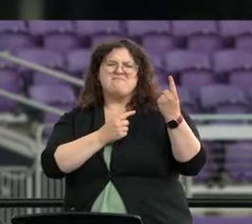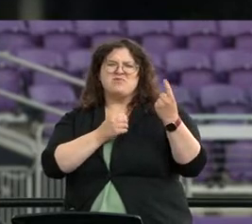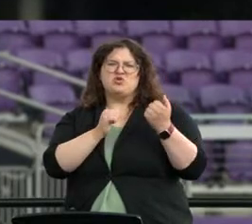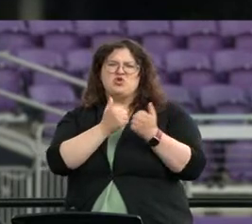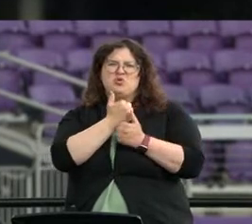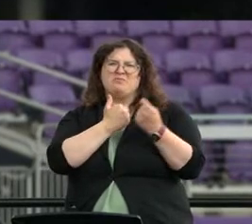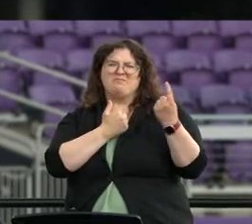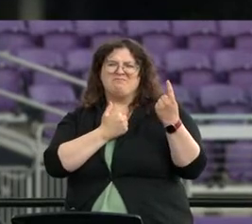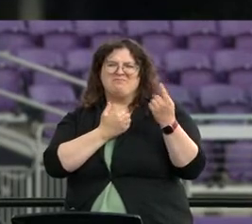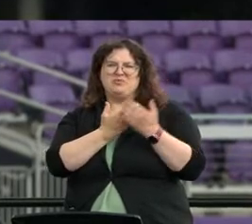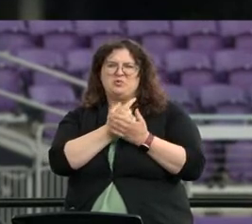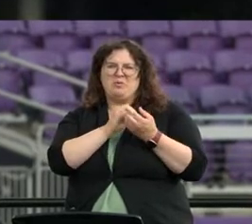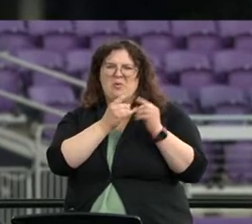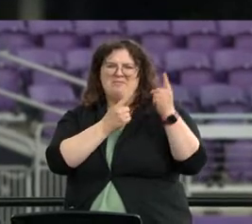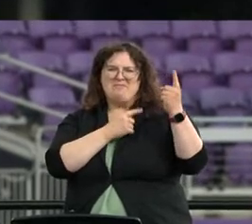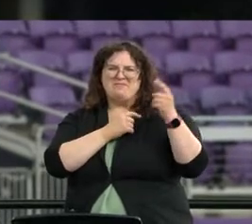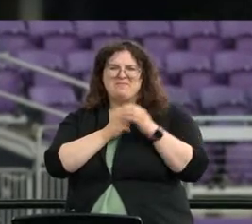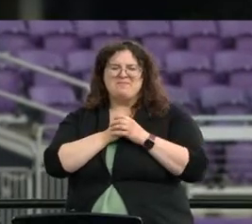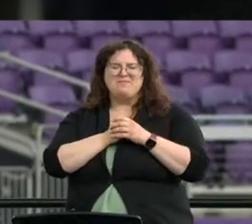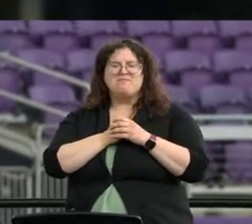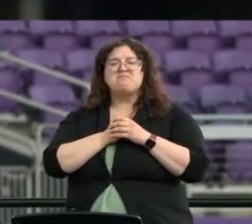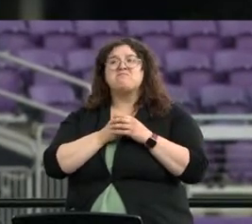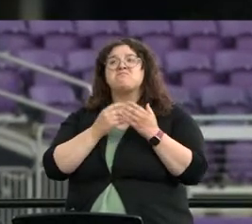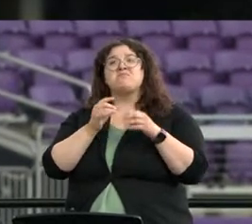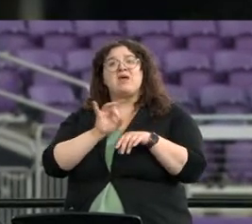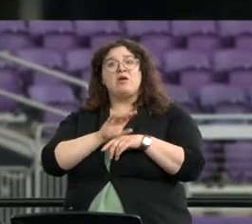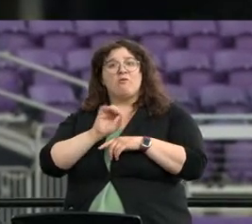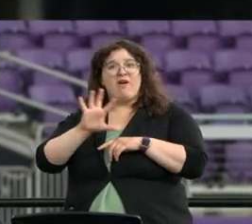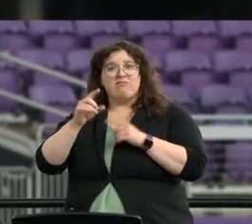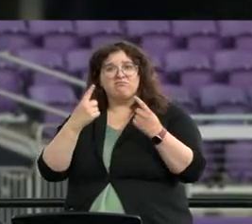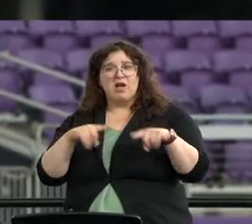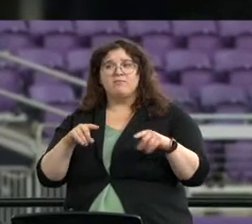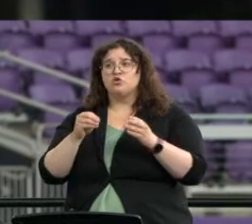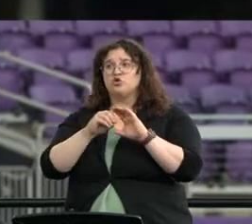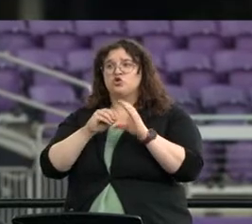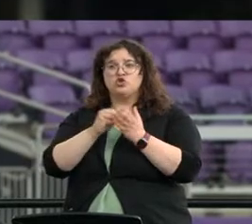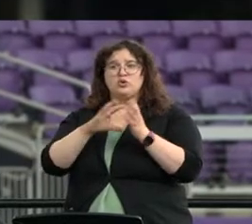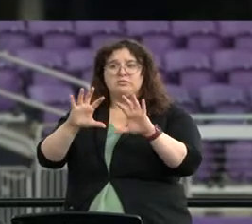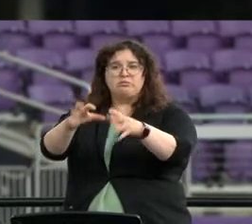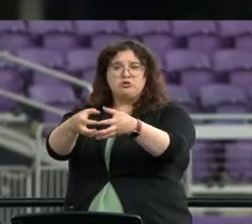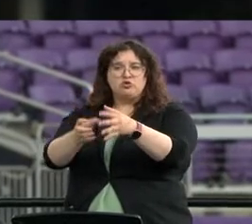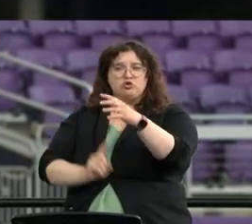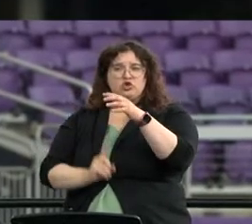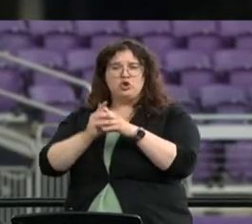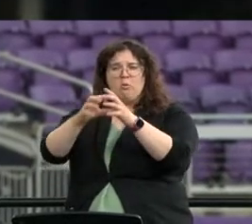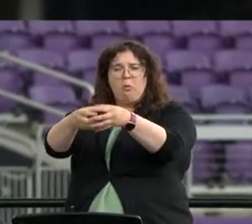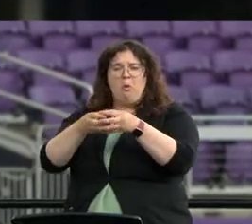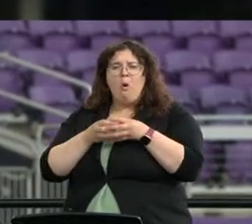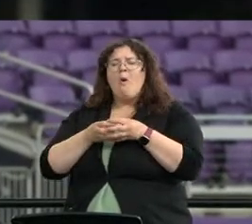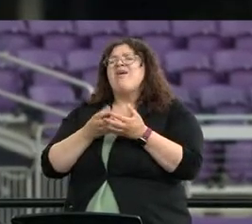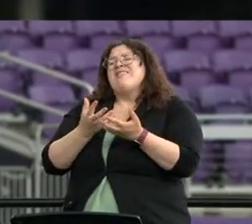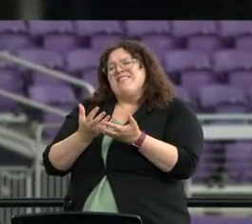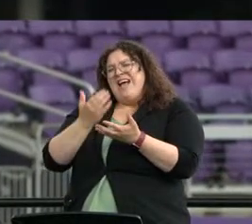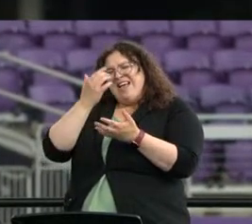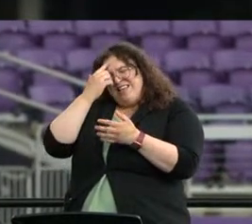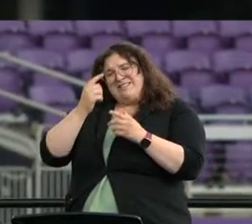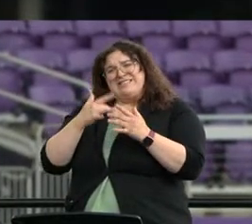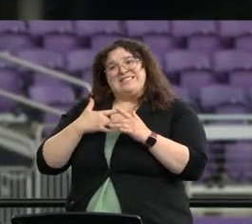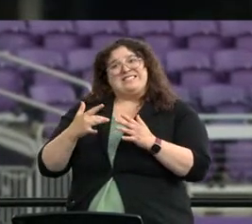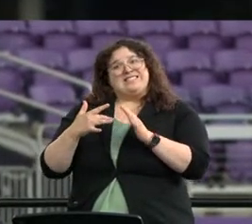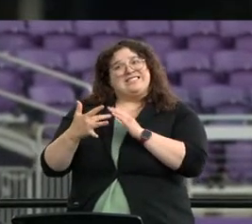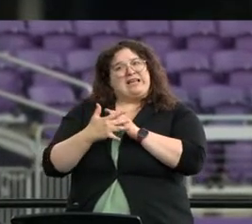one. Next, a group of students show up at 8:05, technically late for class, but I know they were coming from a morning at Unified